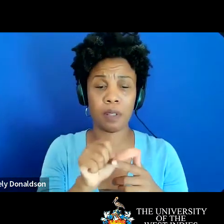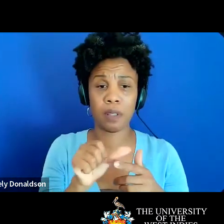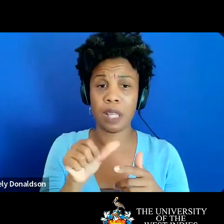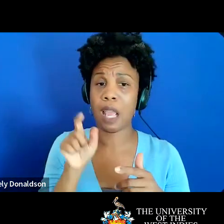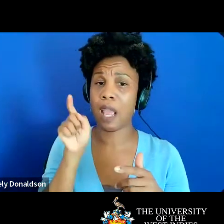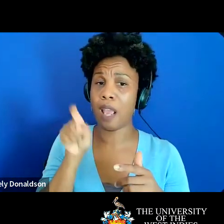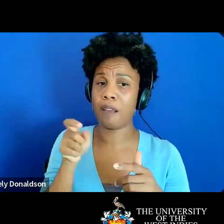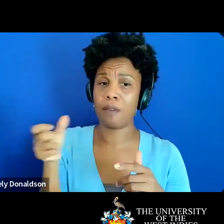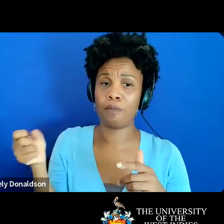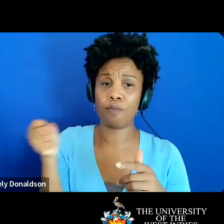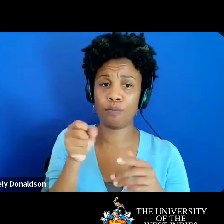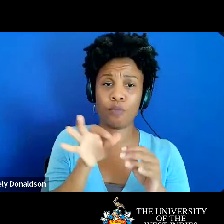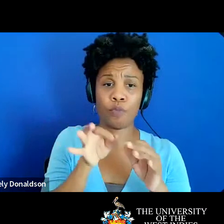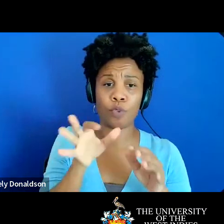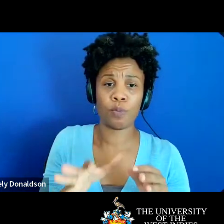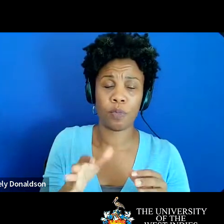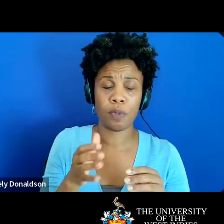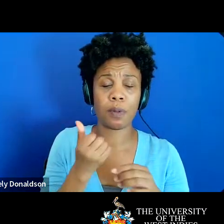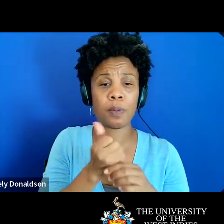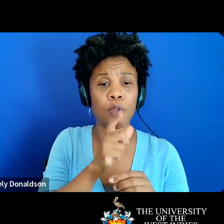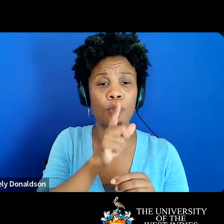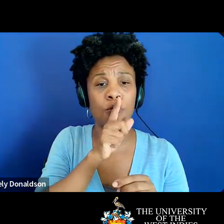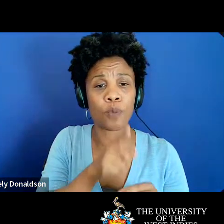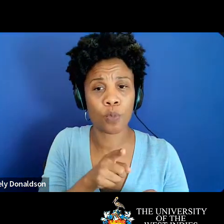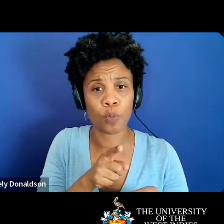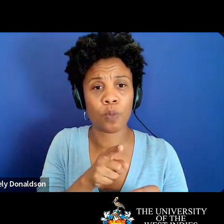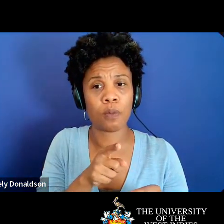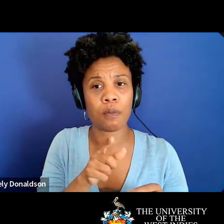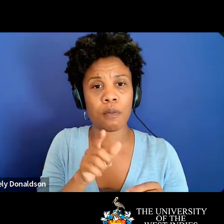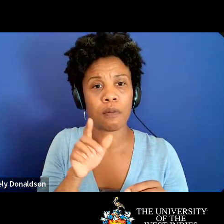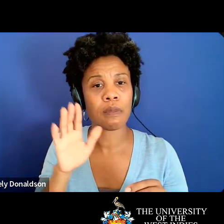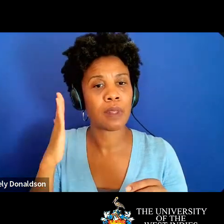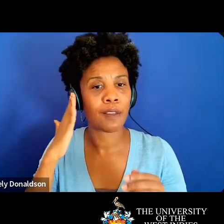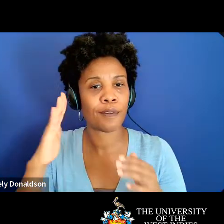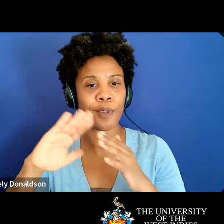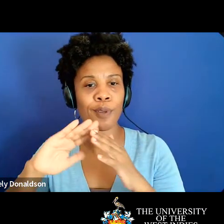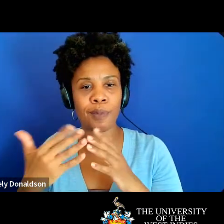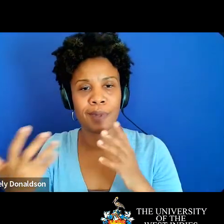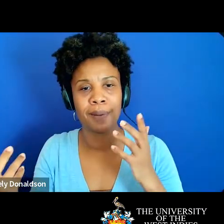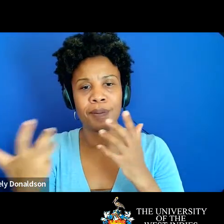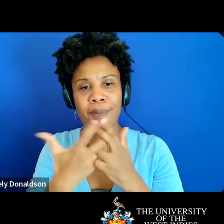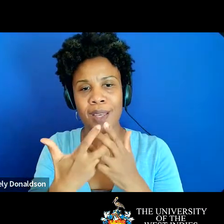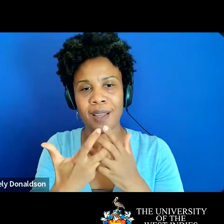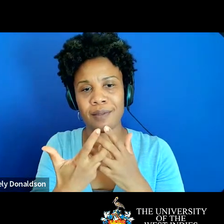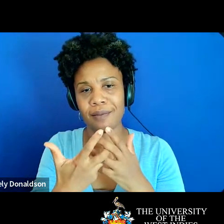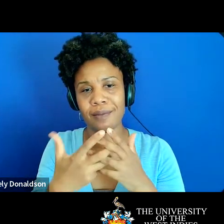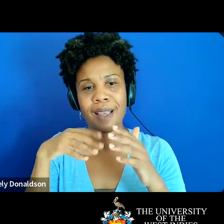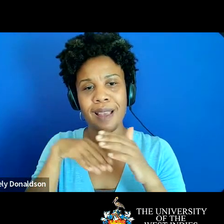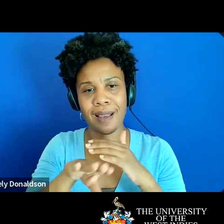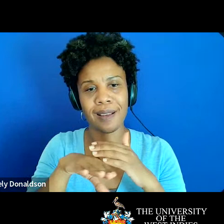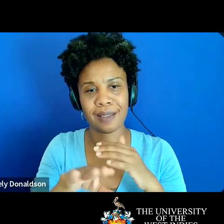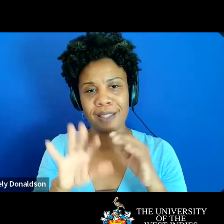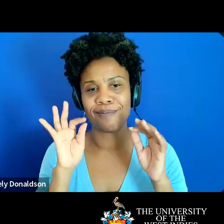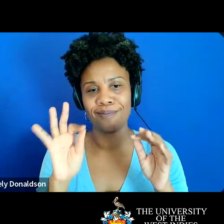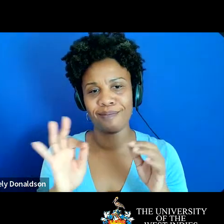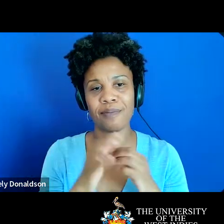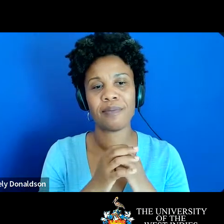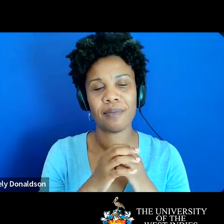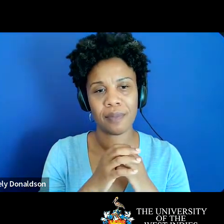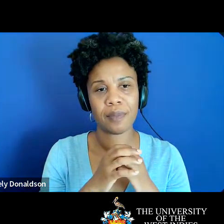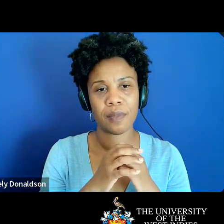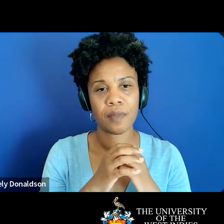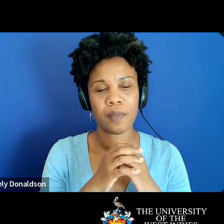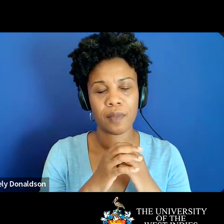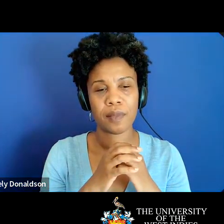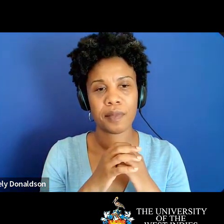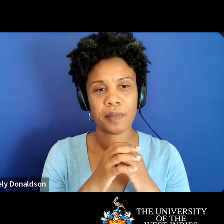instrumental in ensuring that the needs of that community were catered to. And we want